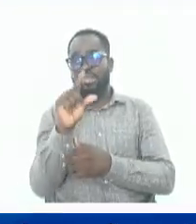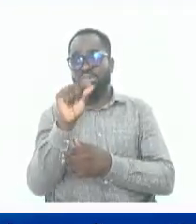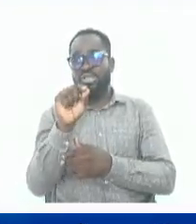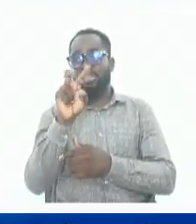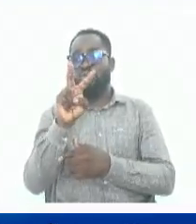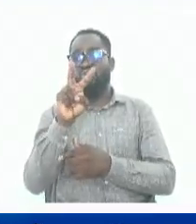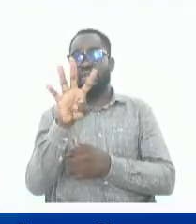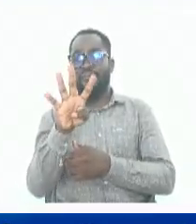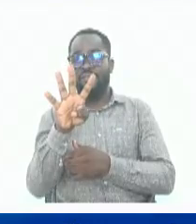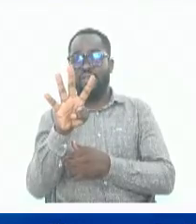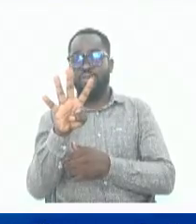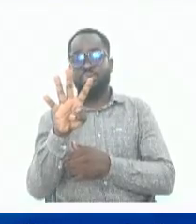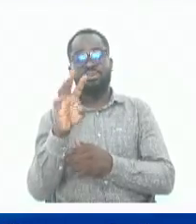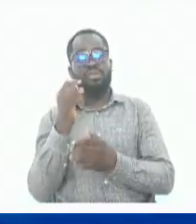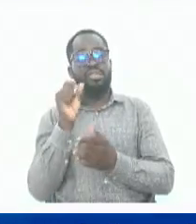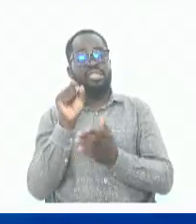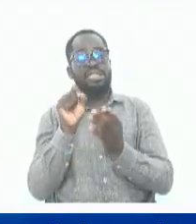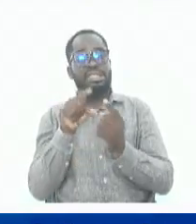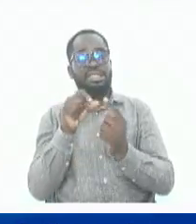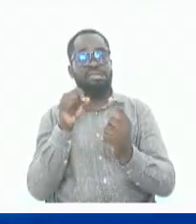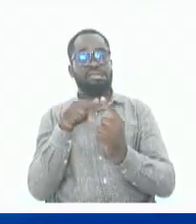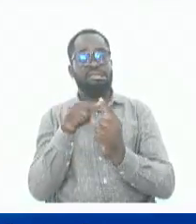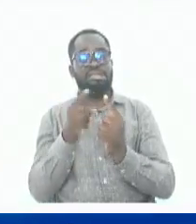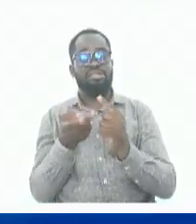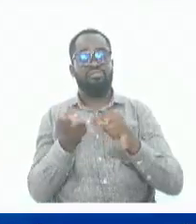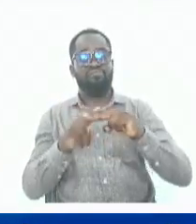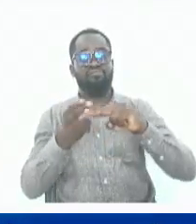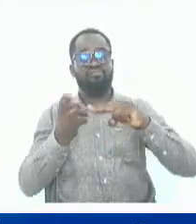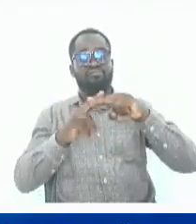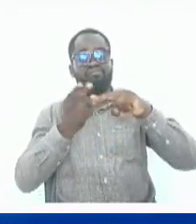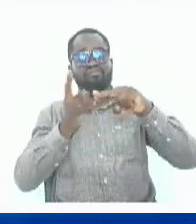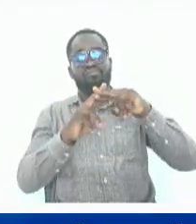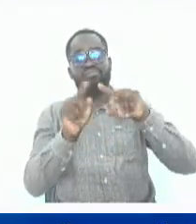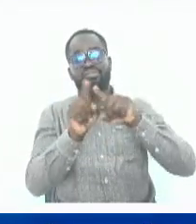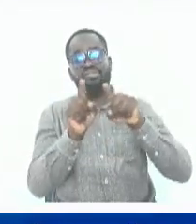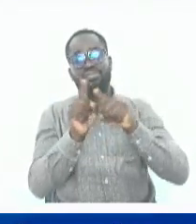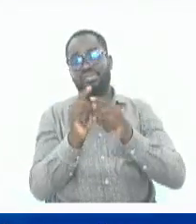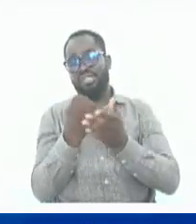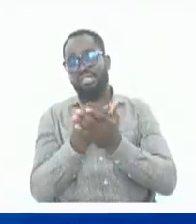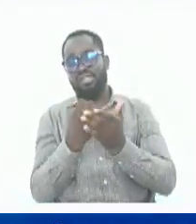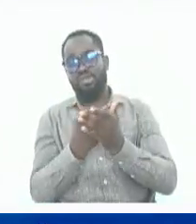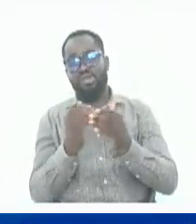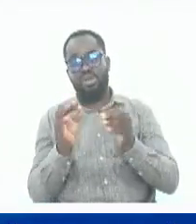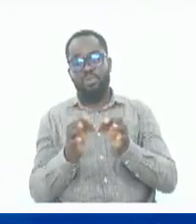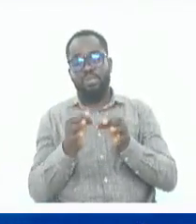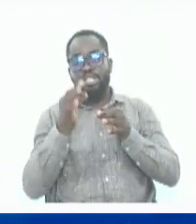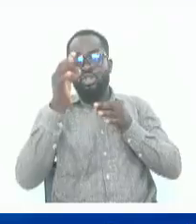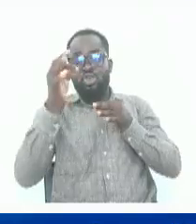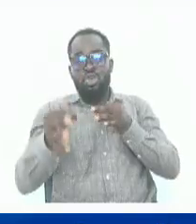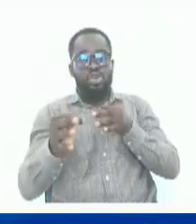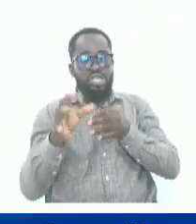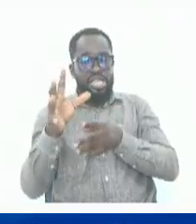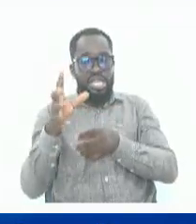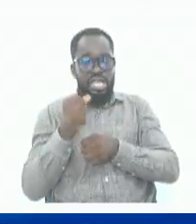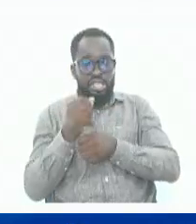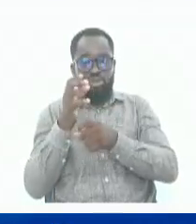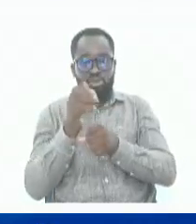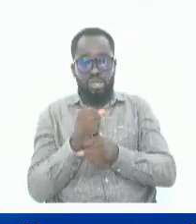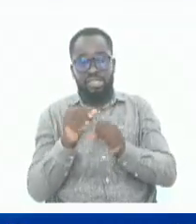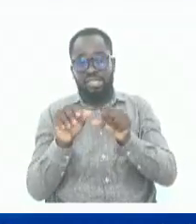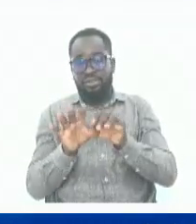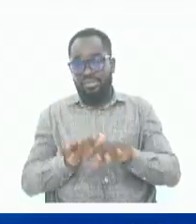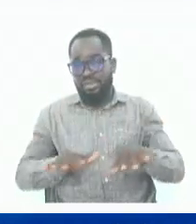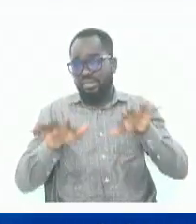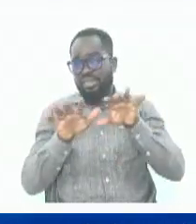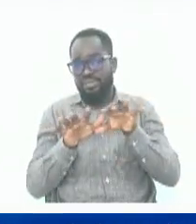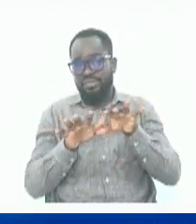2024, signaling increasing diversification of the economy beyond the extractive sector. Within